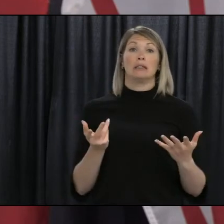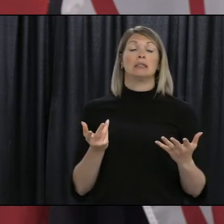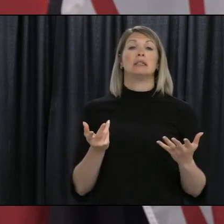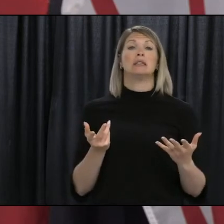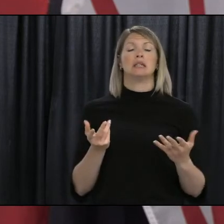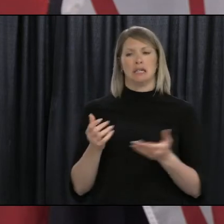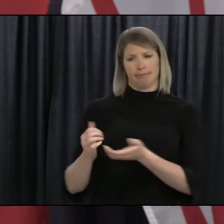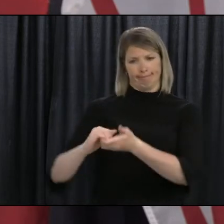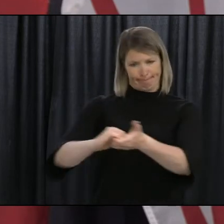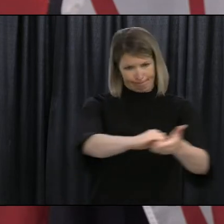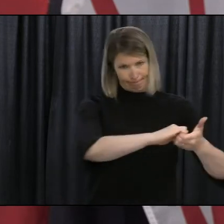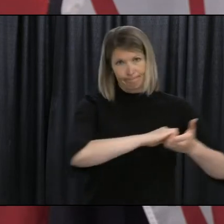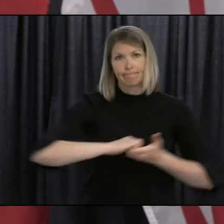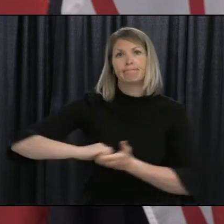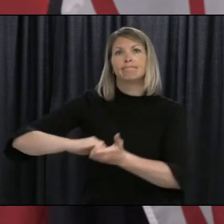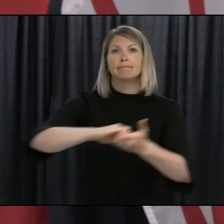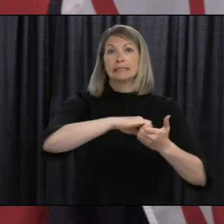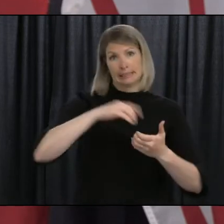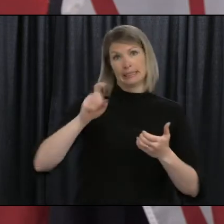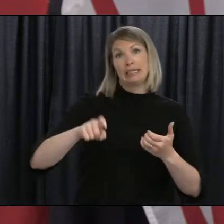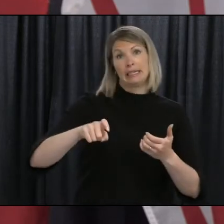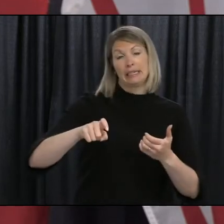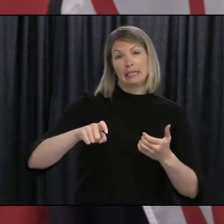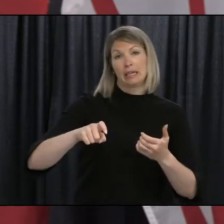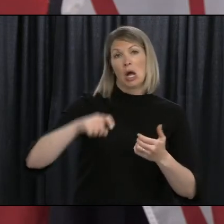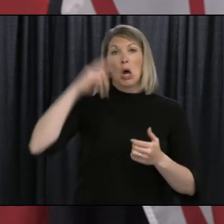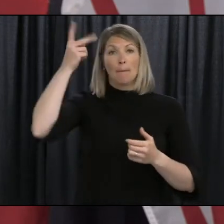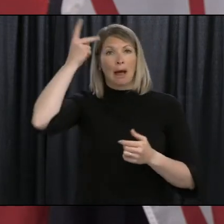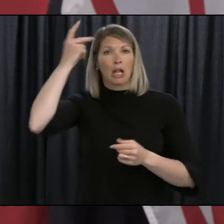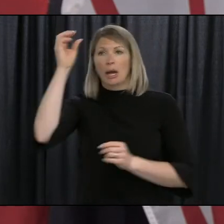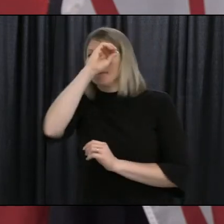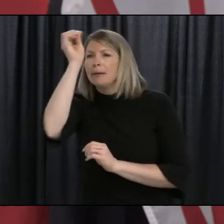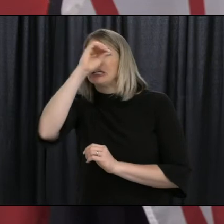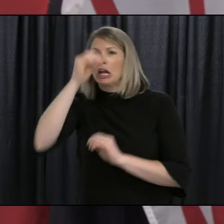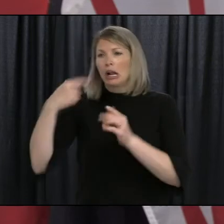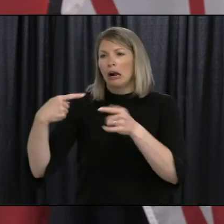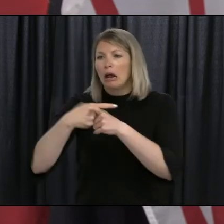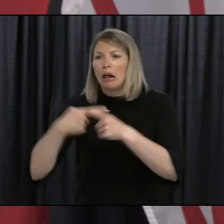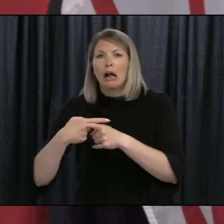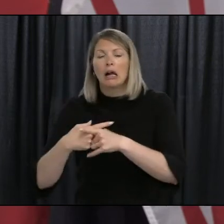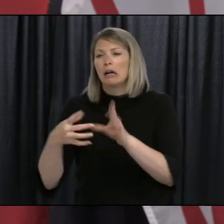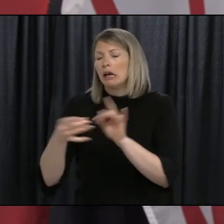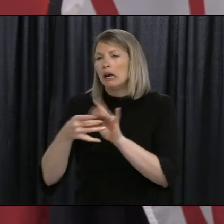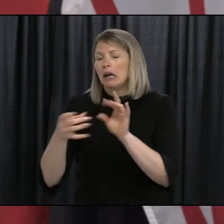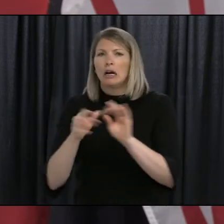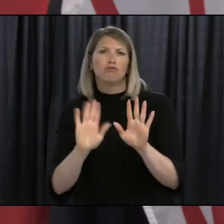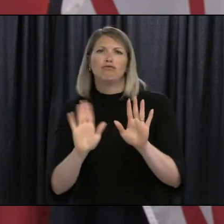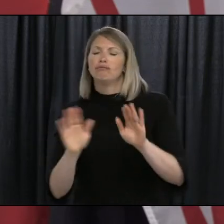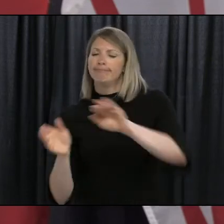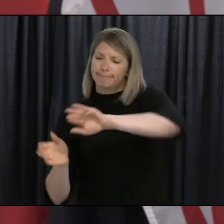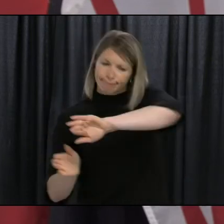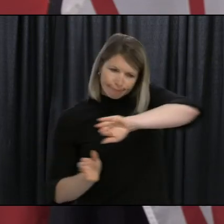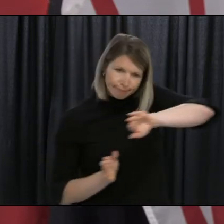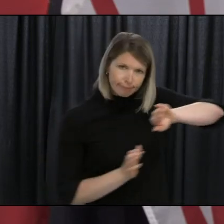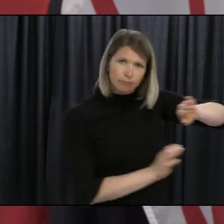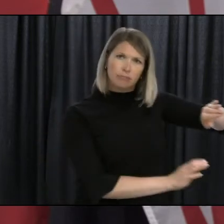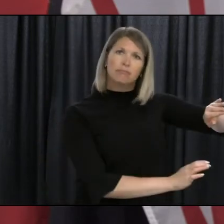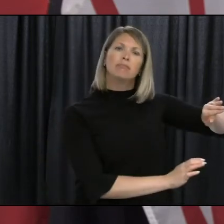solutions in this province. We've seen that work to a great degree with the All-Party Committee on dealing with COVID. So